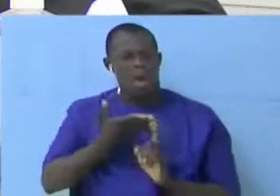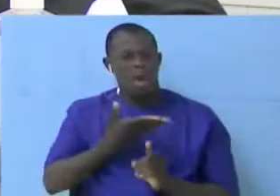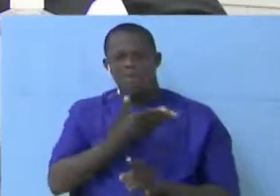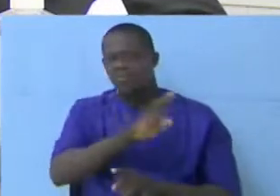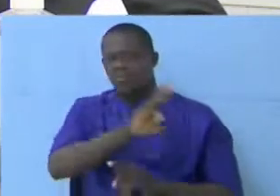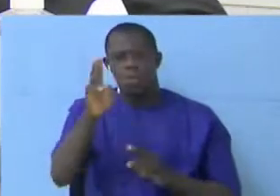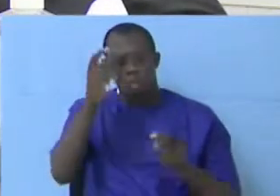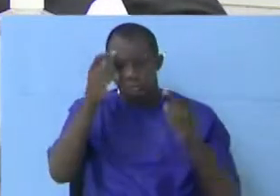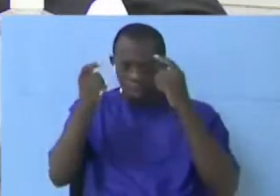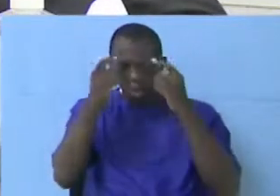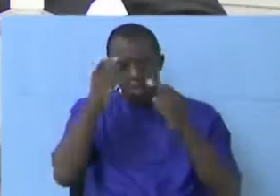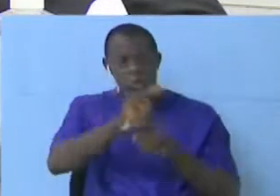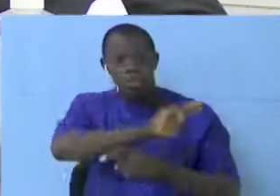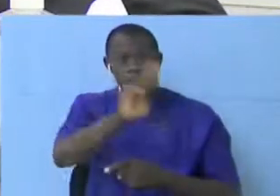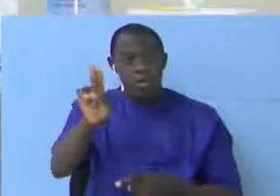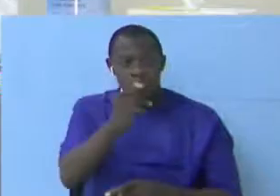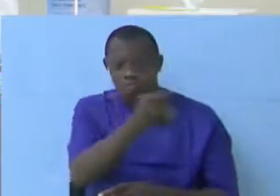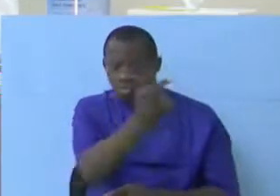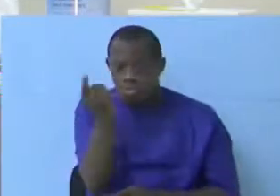None of you complained.